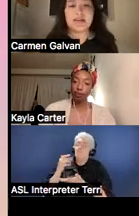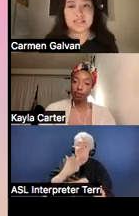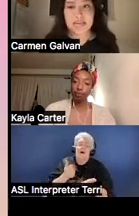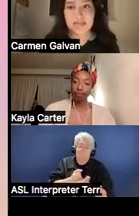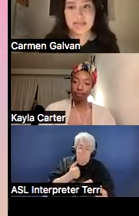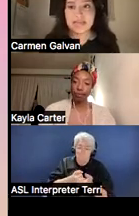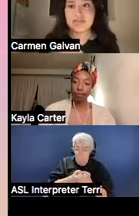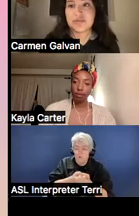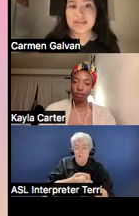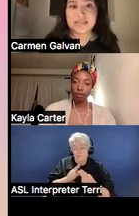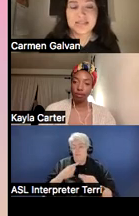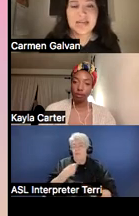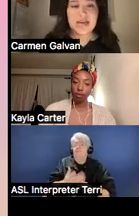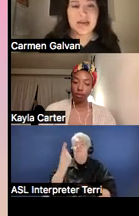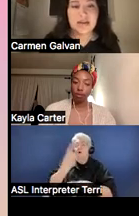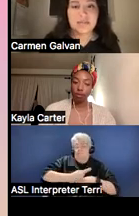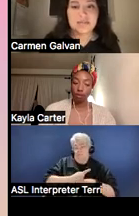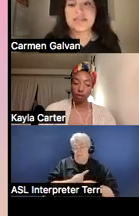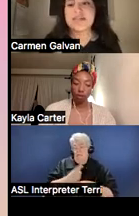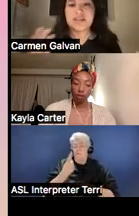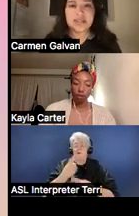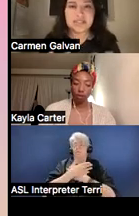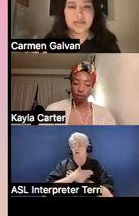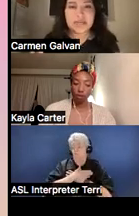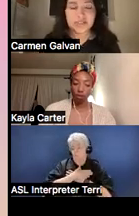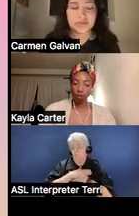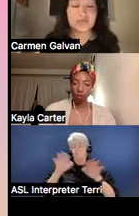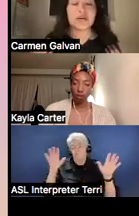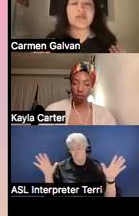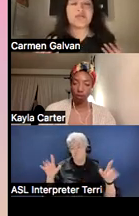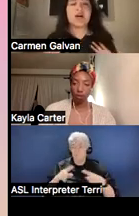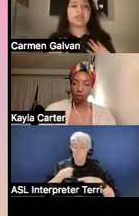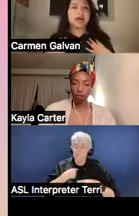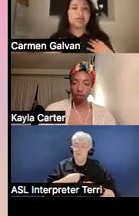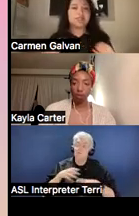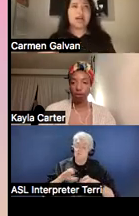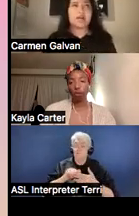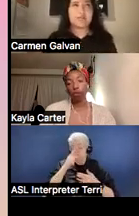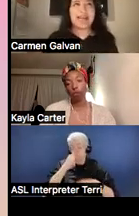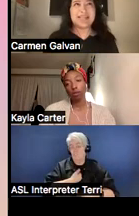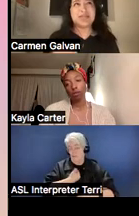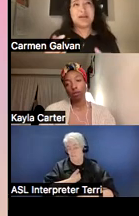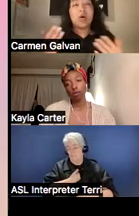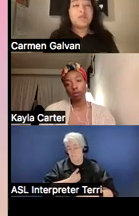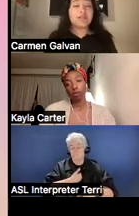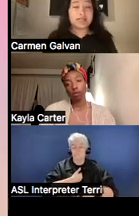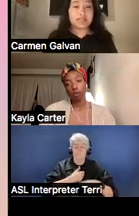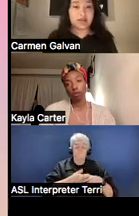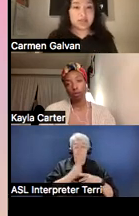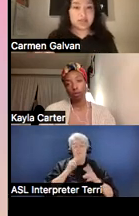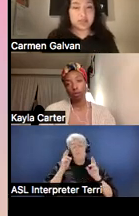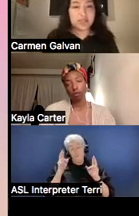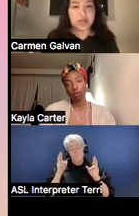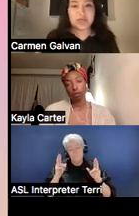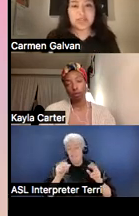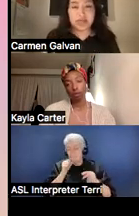they can have a day to rest. These are things that we can do for ourselves. And hopefully it doesn't